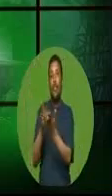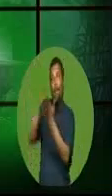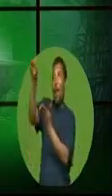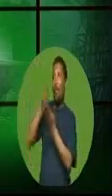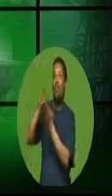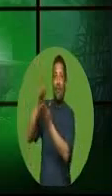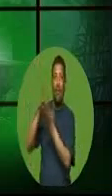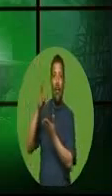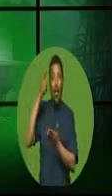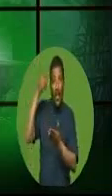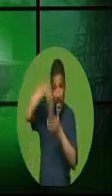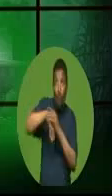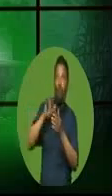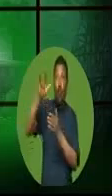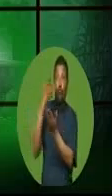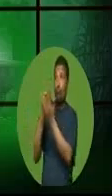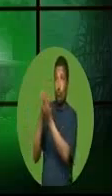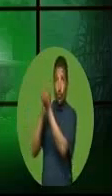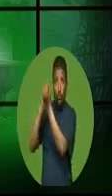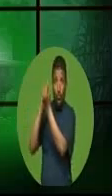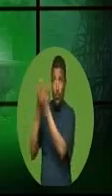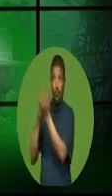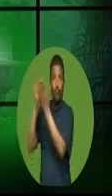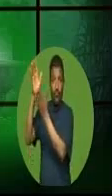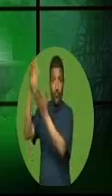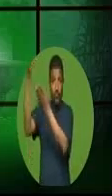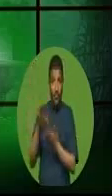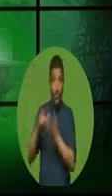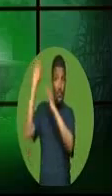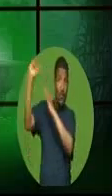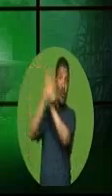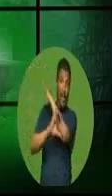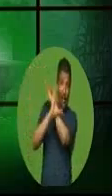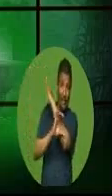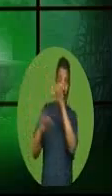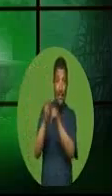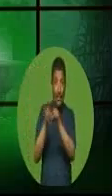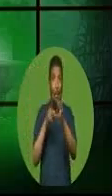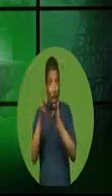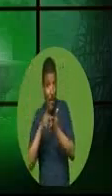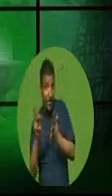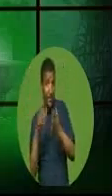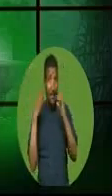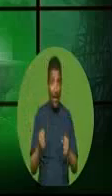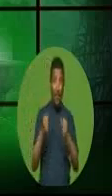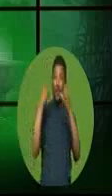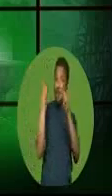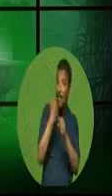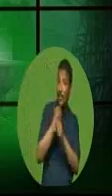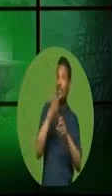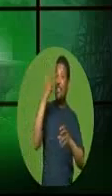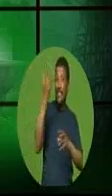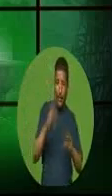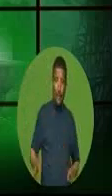payments in foreign currency by the importing country. Such payments can be made in